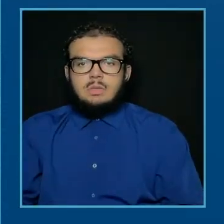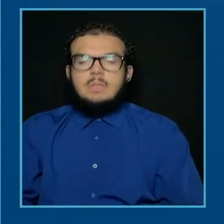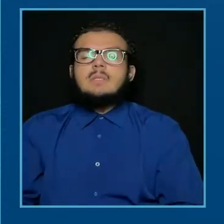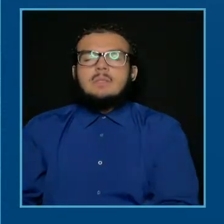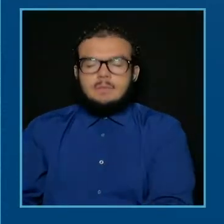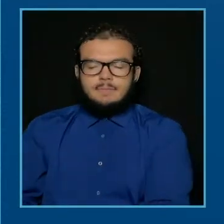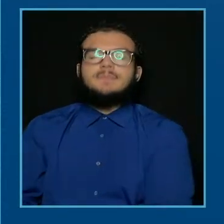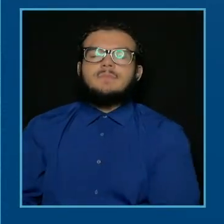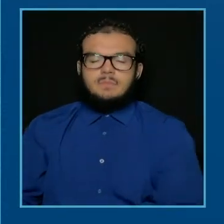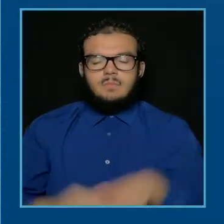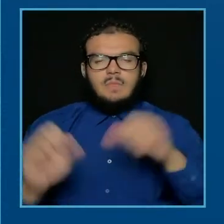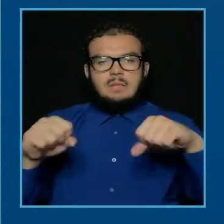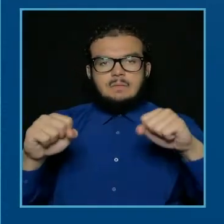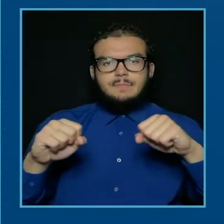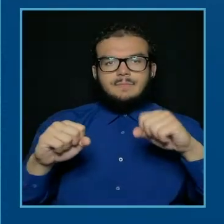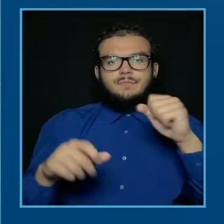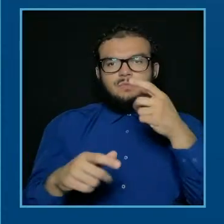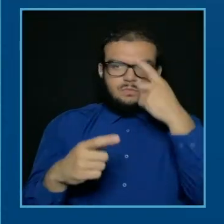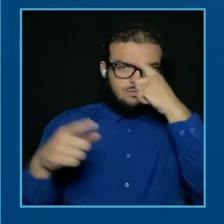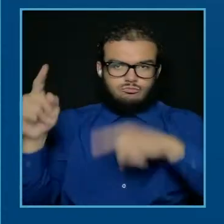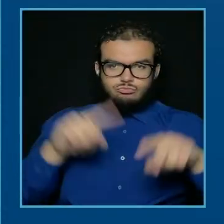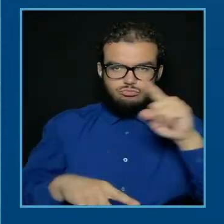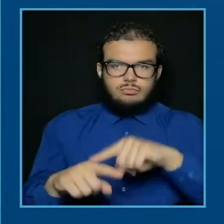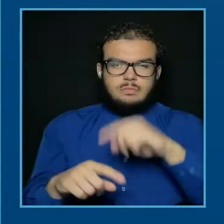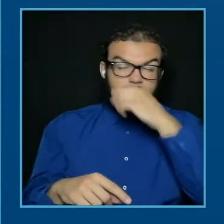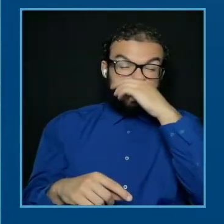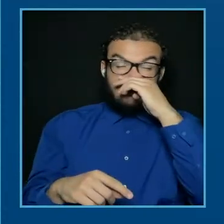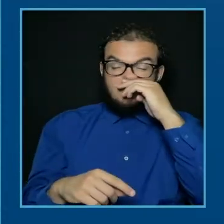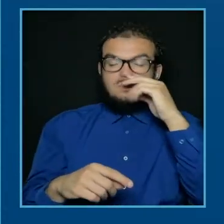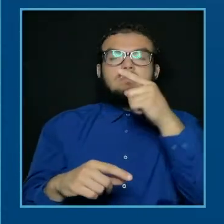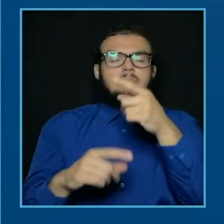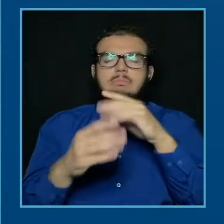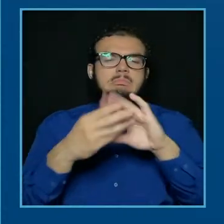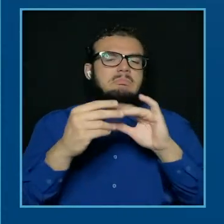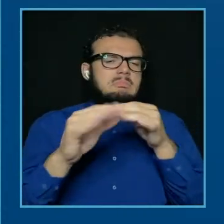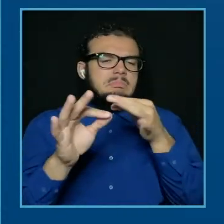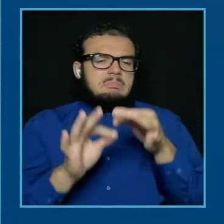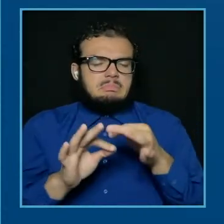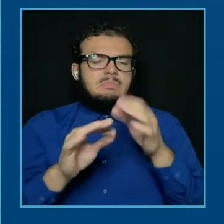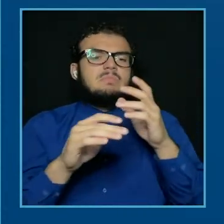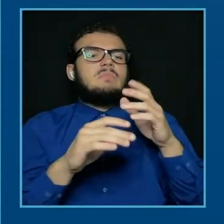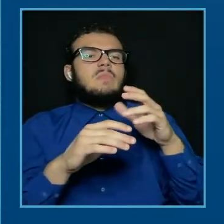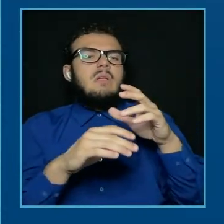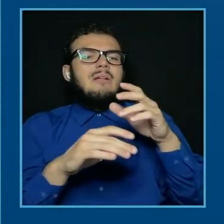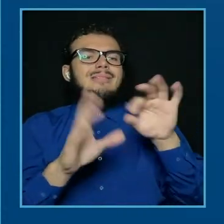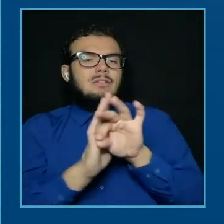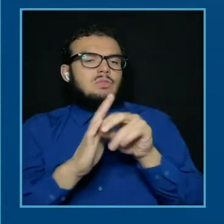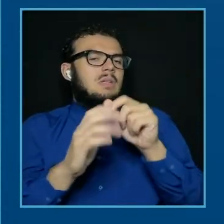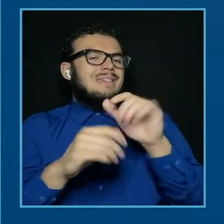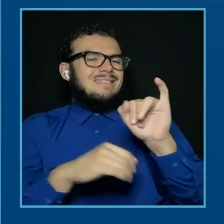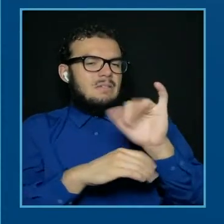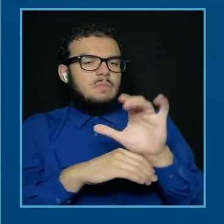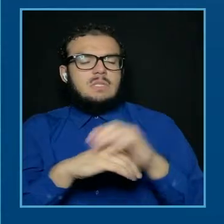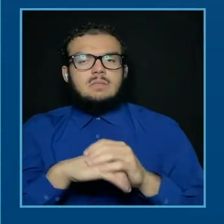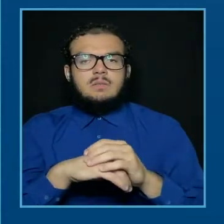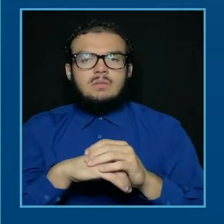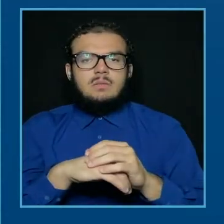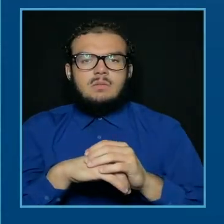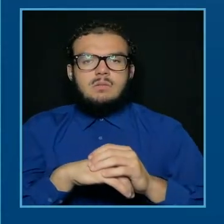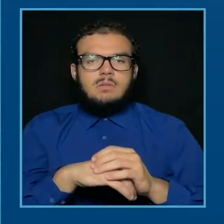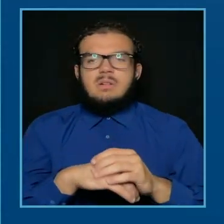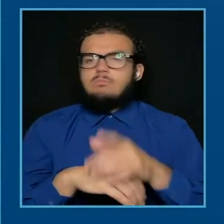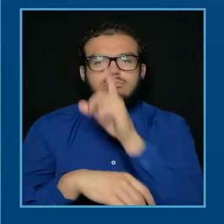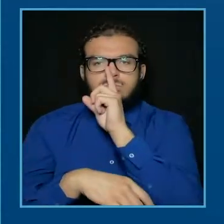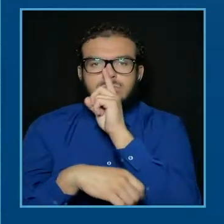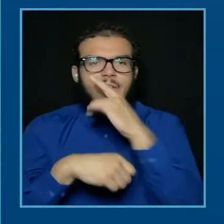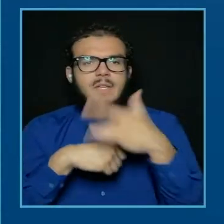vacant due to violations, and therefore the elections are incomplete. I wouldn't declare a vacancy. I